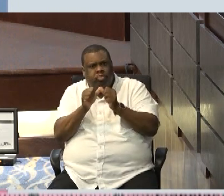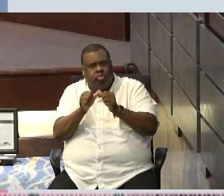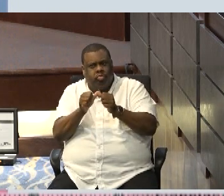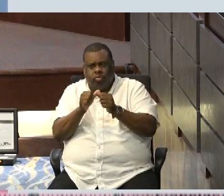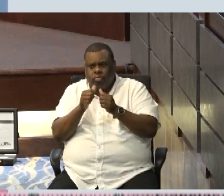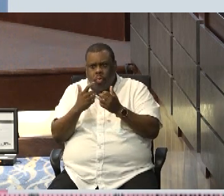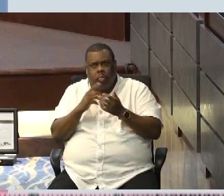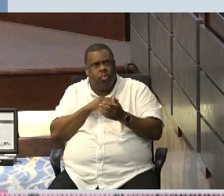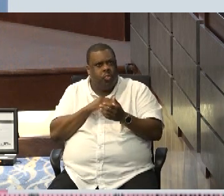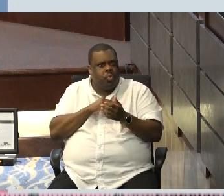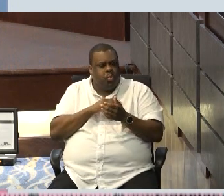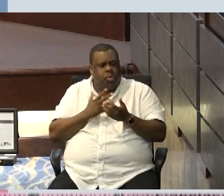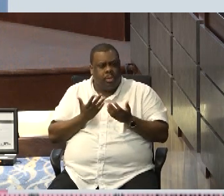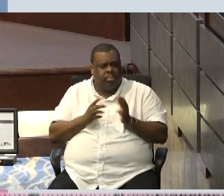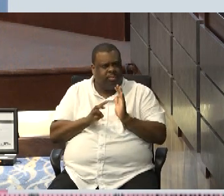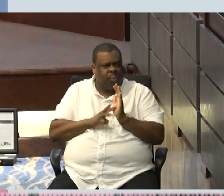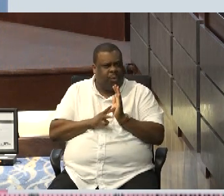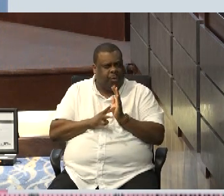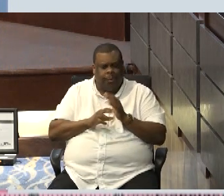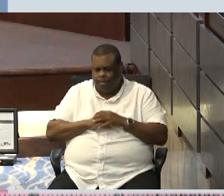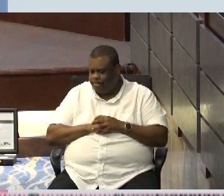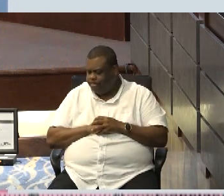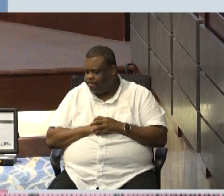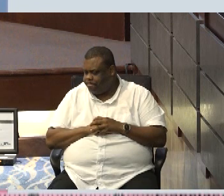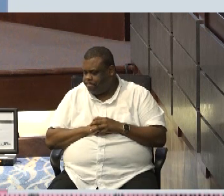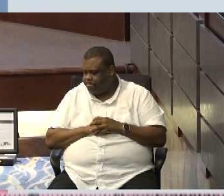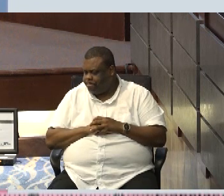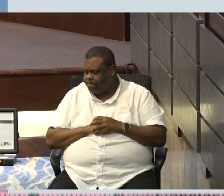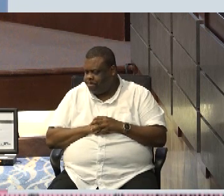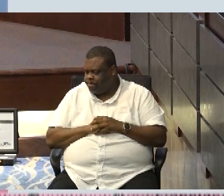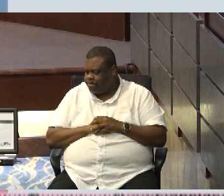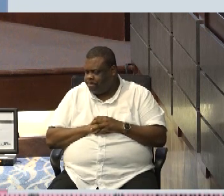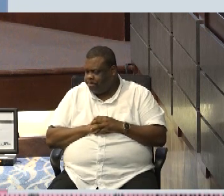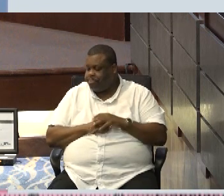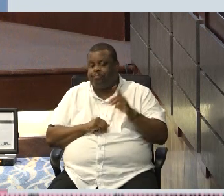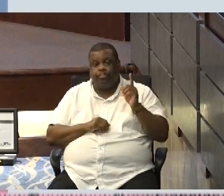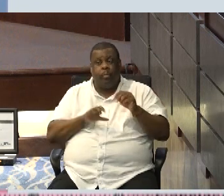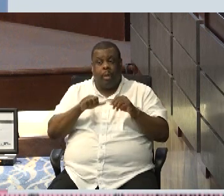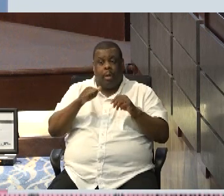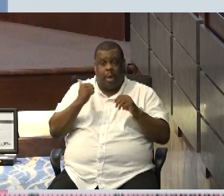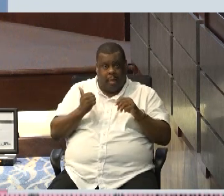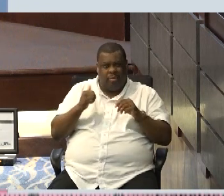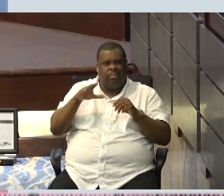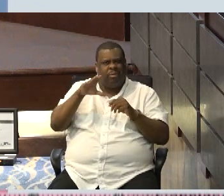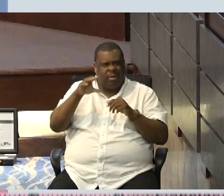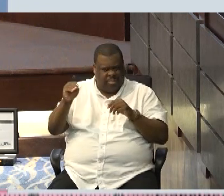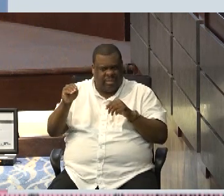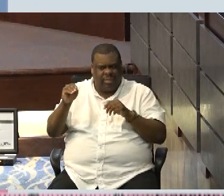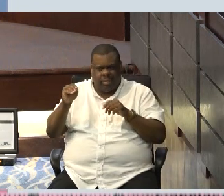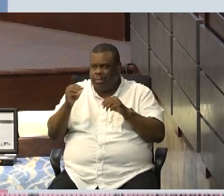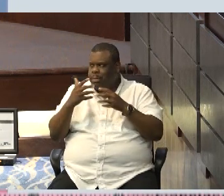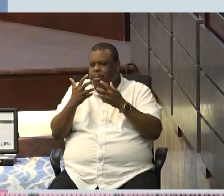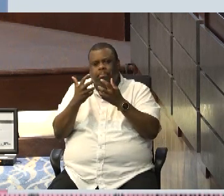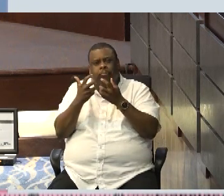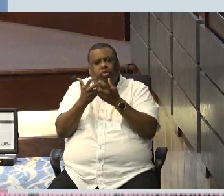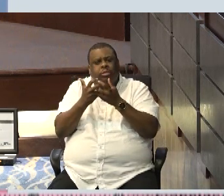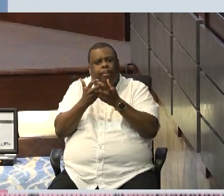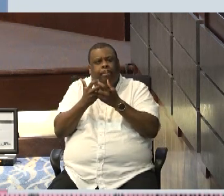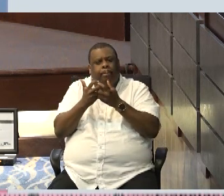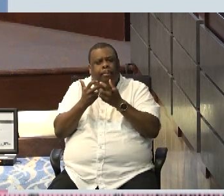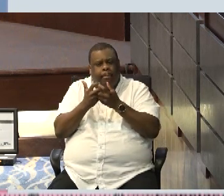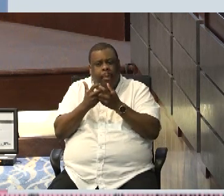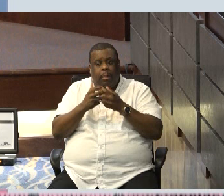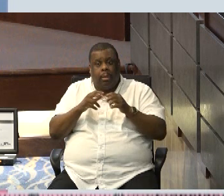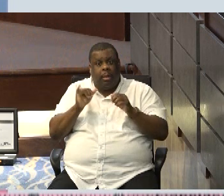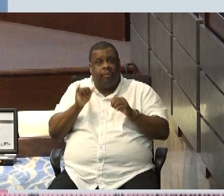category of public and public-private partnership type facilities. And that's really an advantage for a